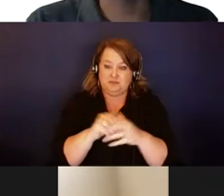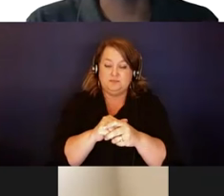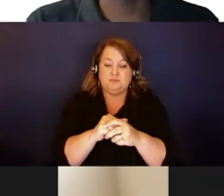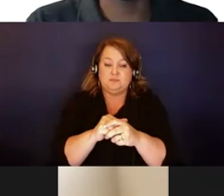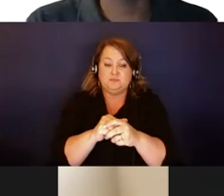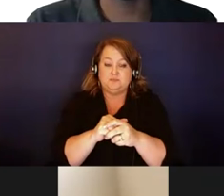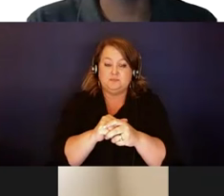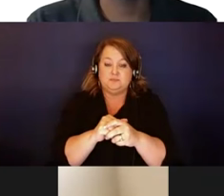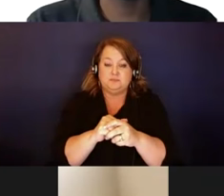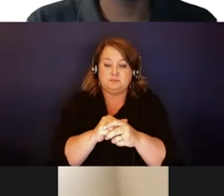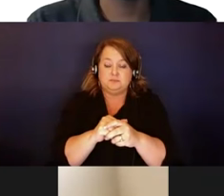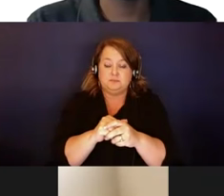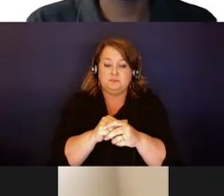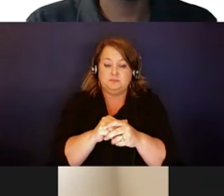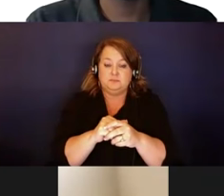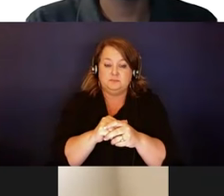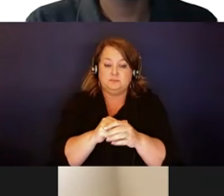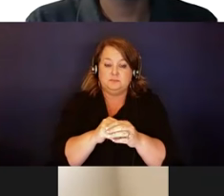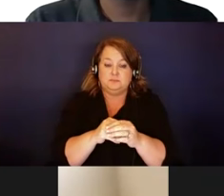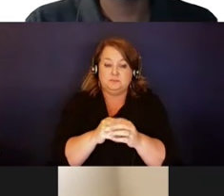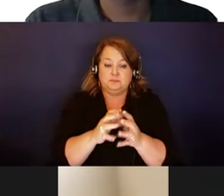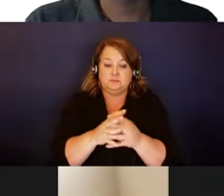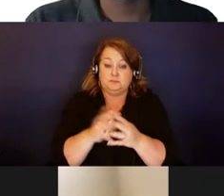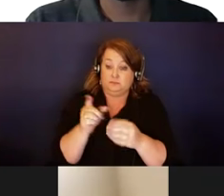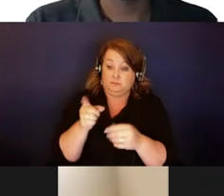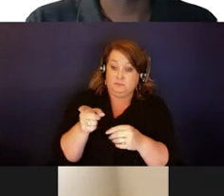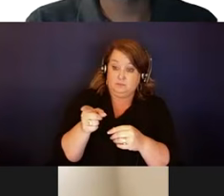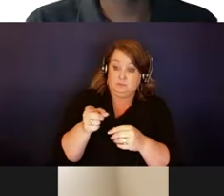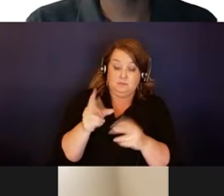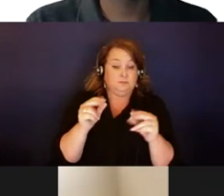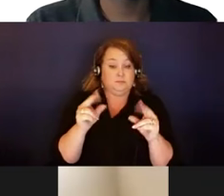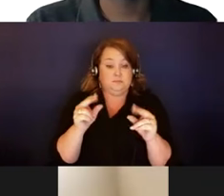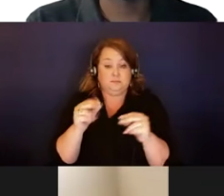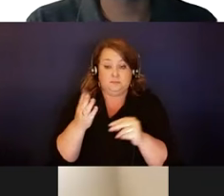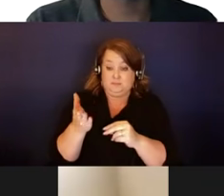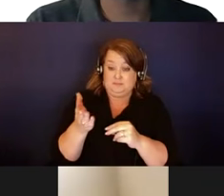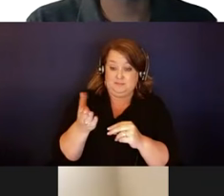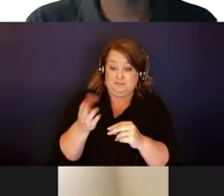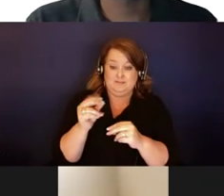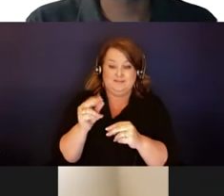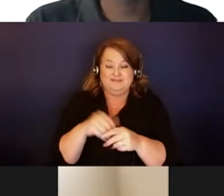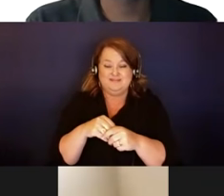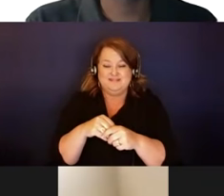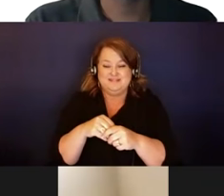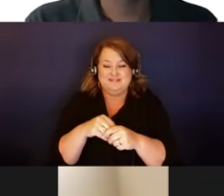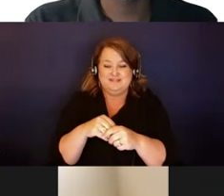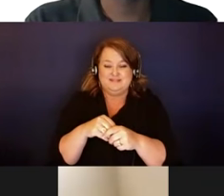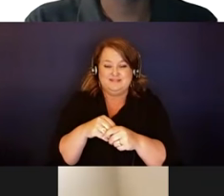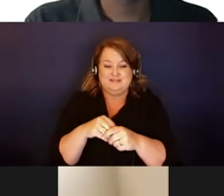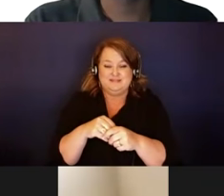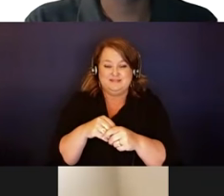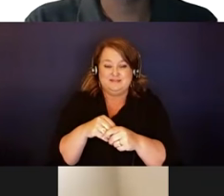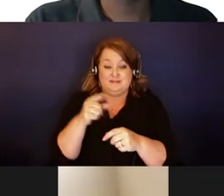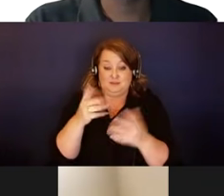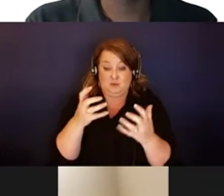Could you go over to the next slide? Is it this one? No. That's a good one. No. Do you want to maybe ask this